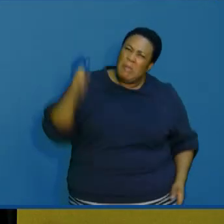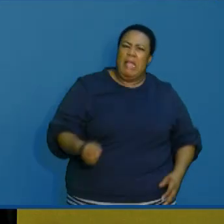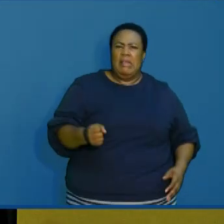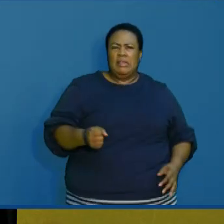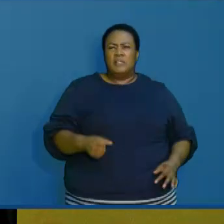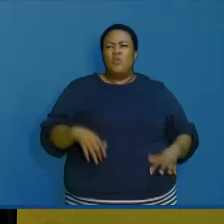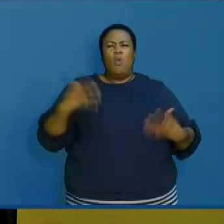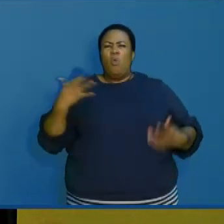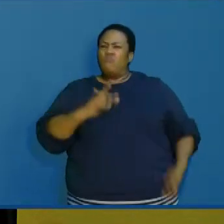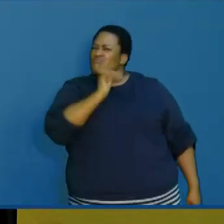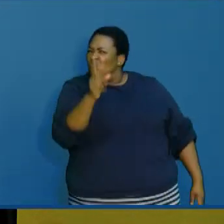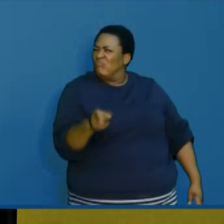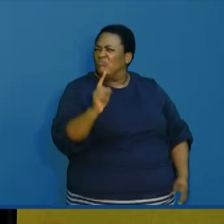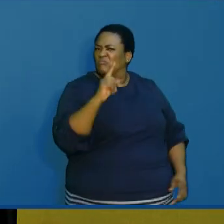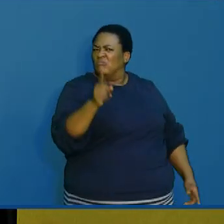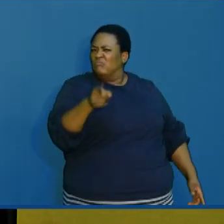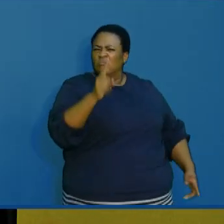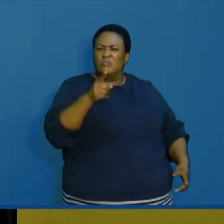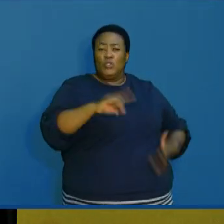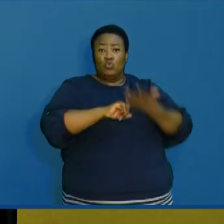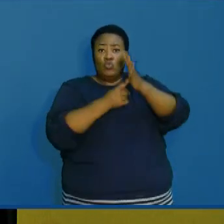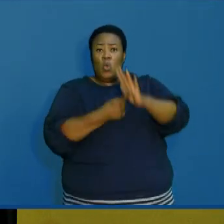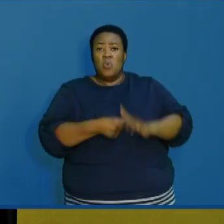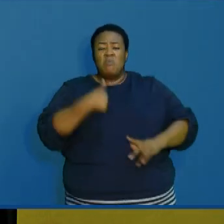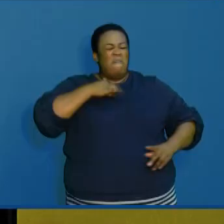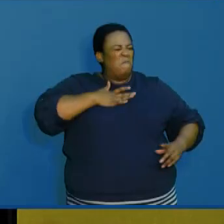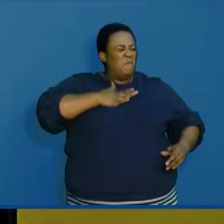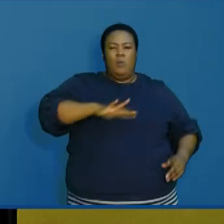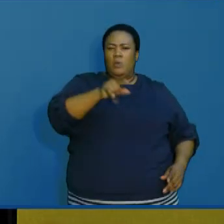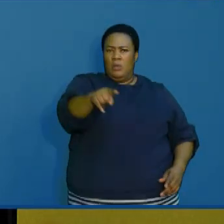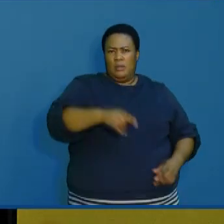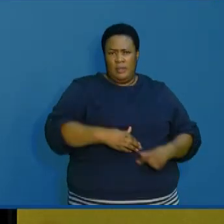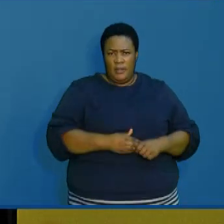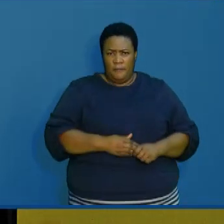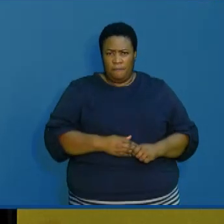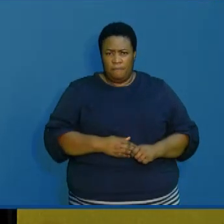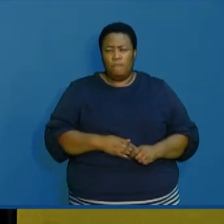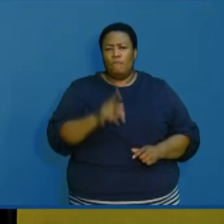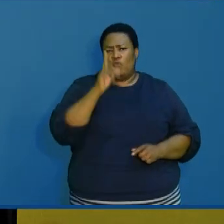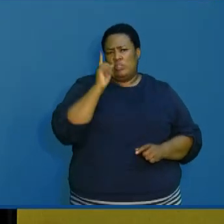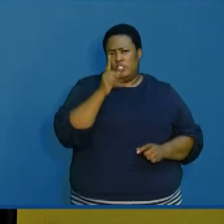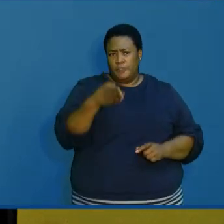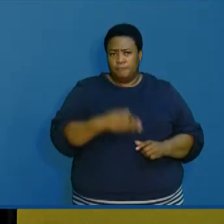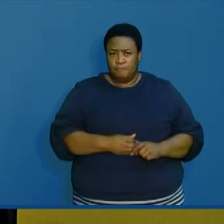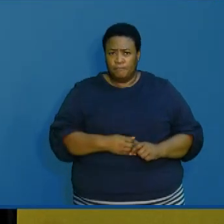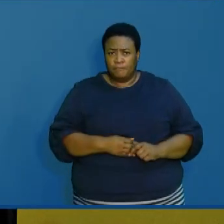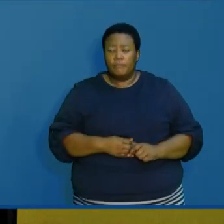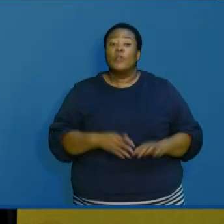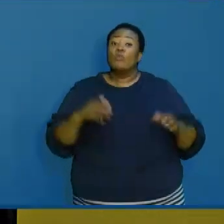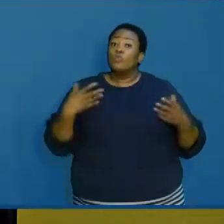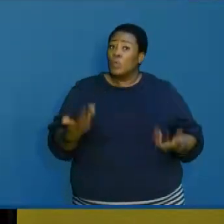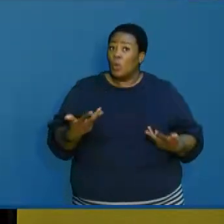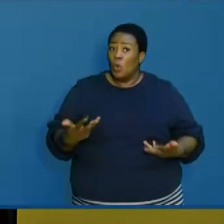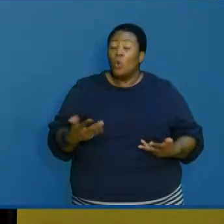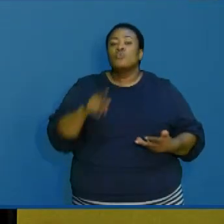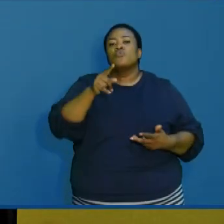or point to show how he doesn't like this teacher. So you are giving